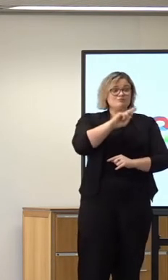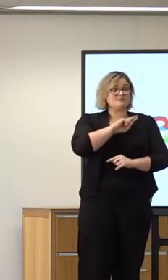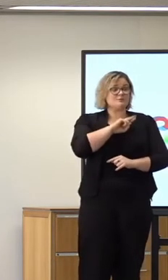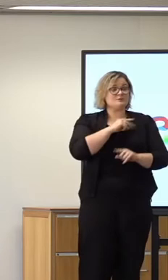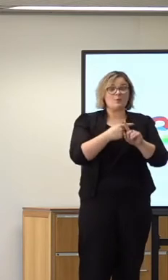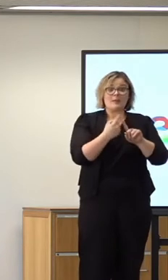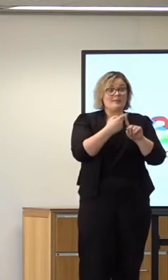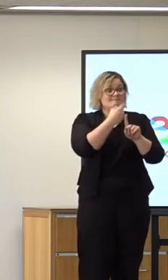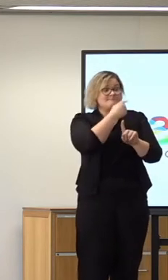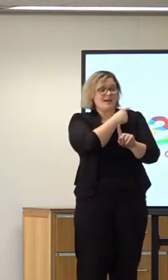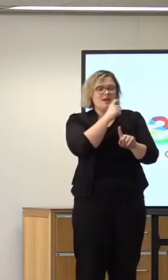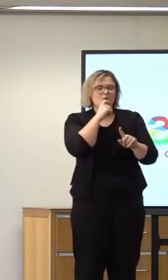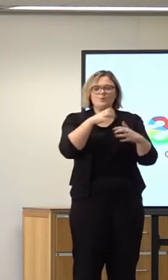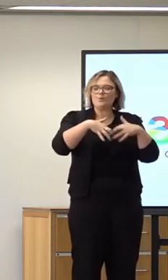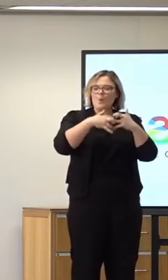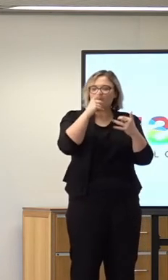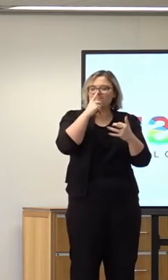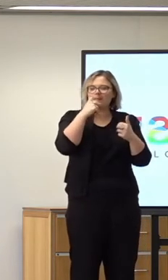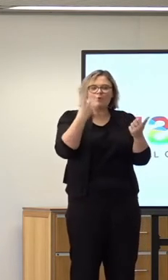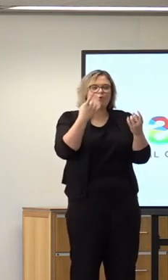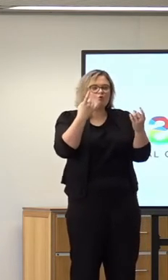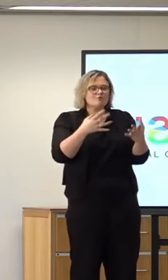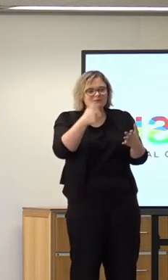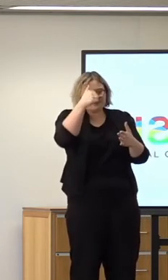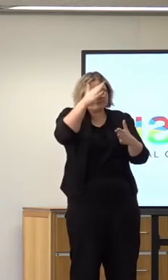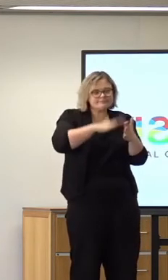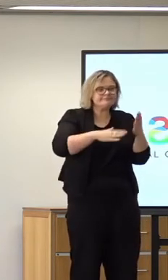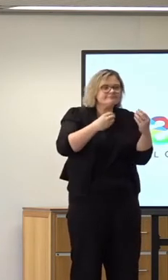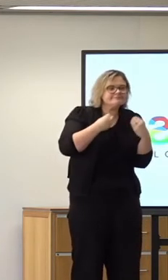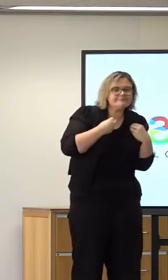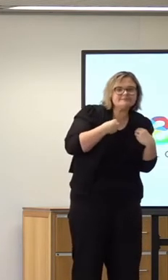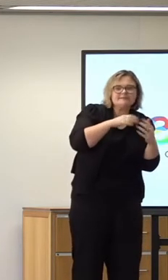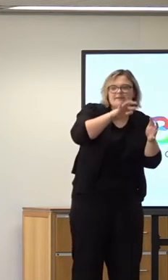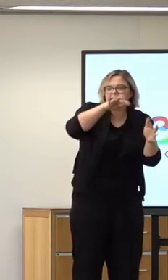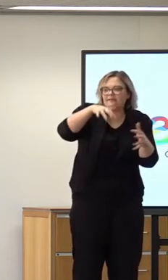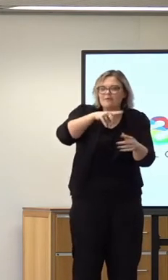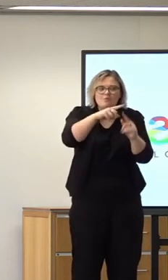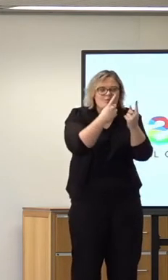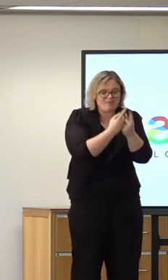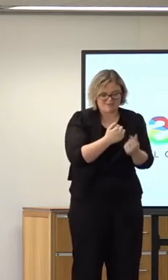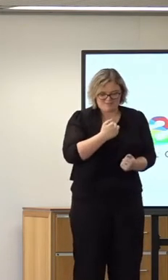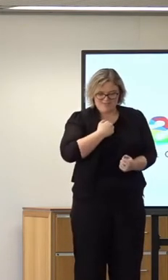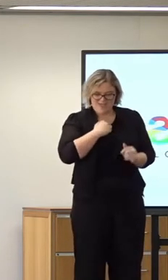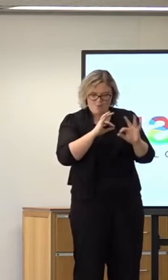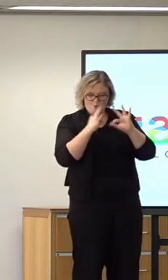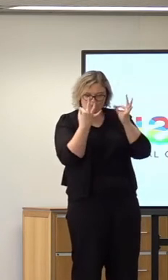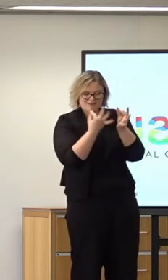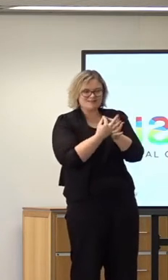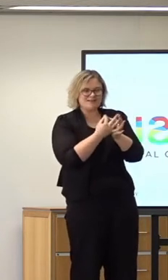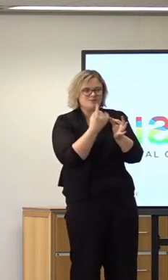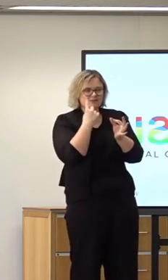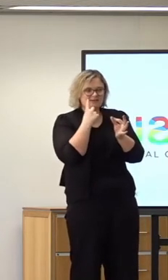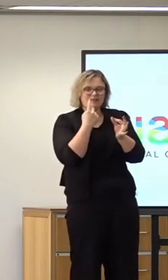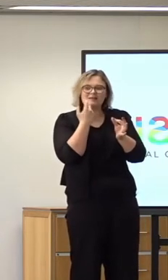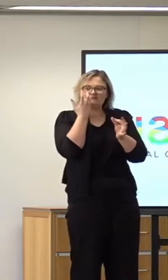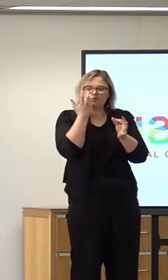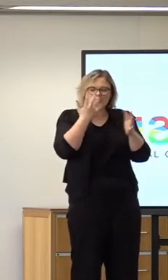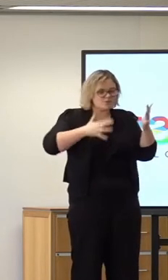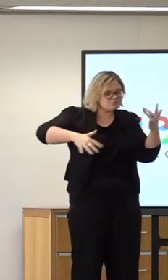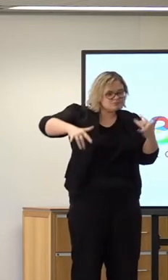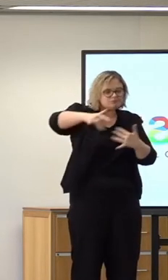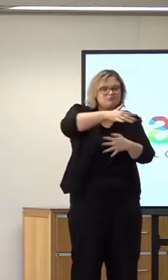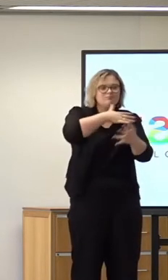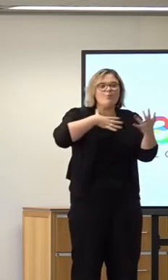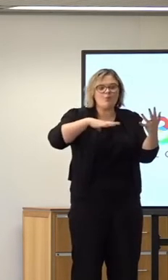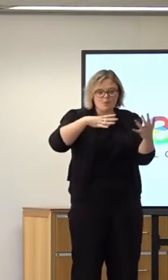artists, more established artists, people mid to late career, start collecting at that point. But as an organisation, if we're looking at an ecosystem where we want living,